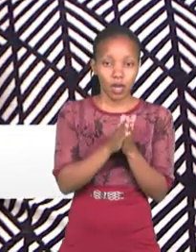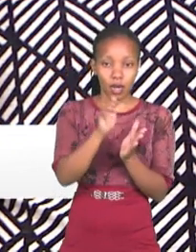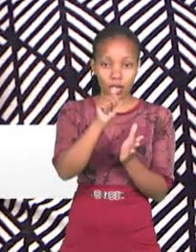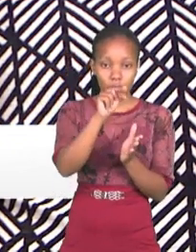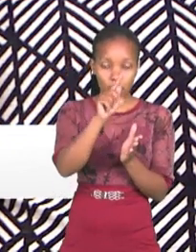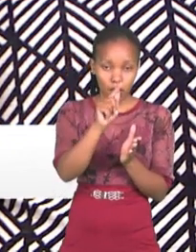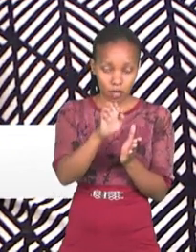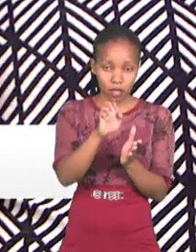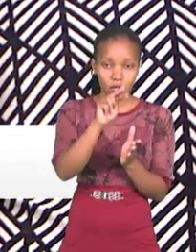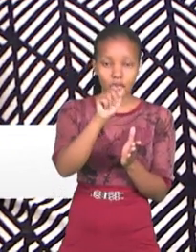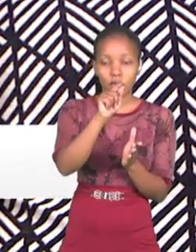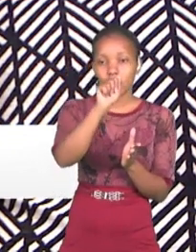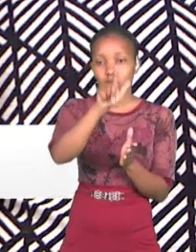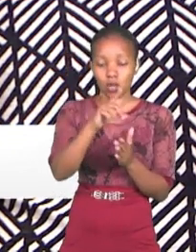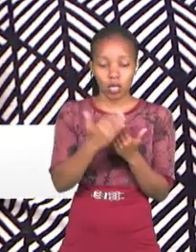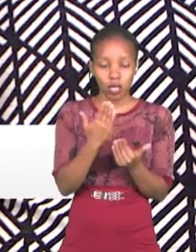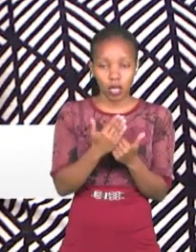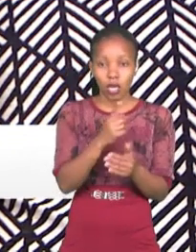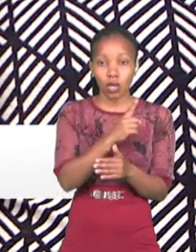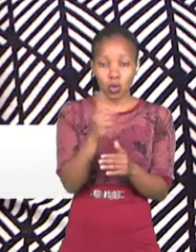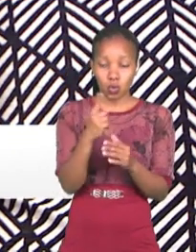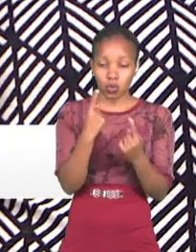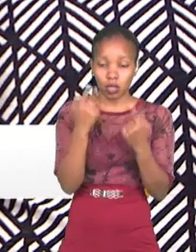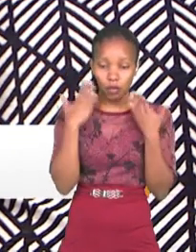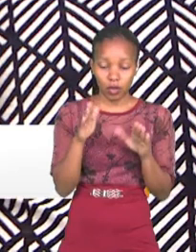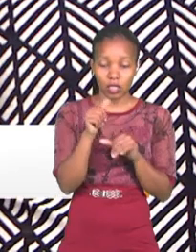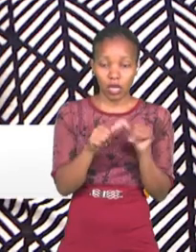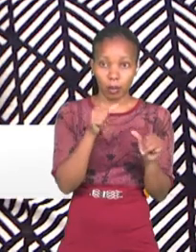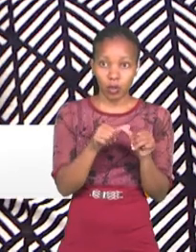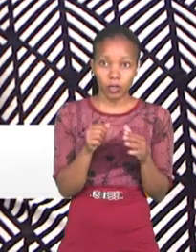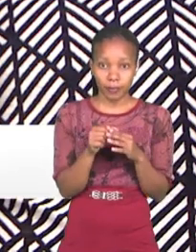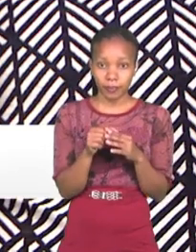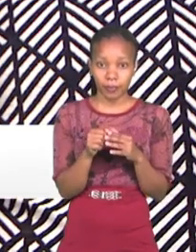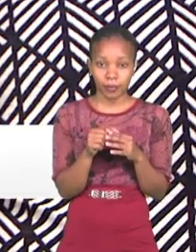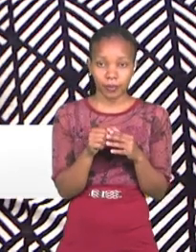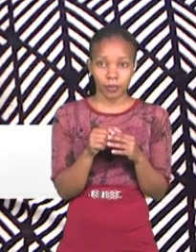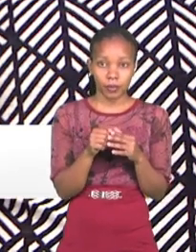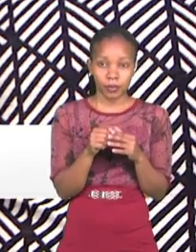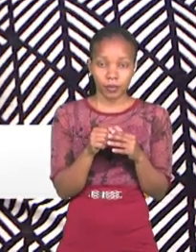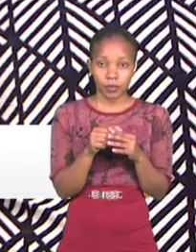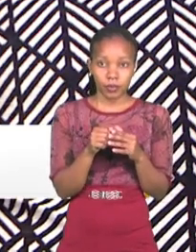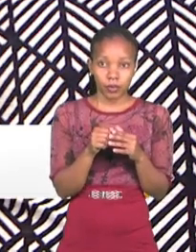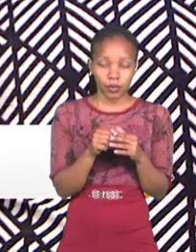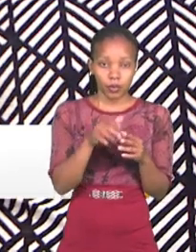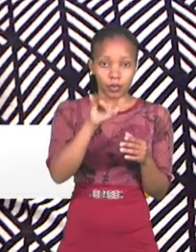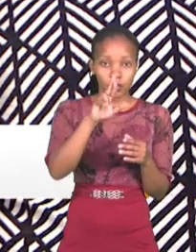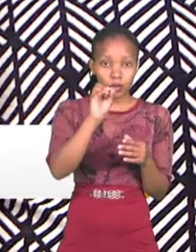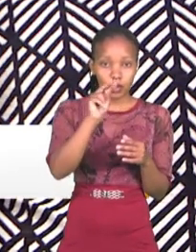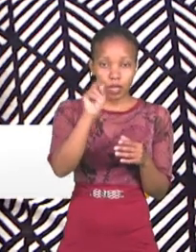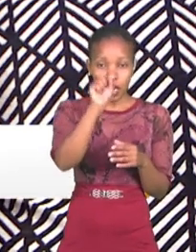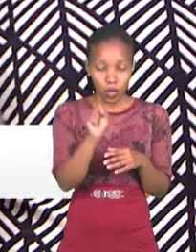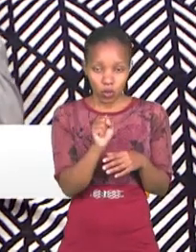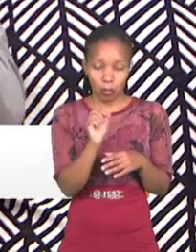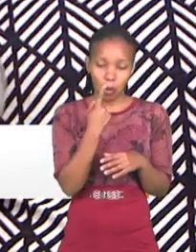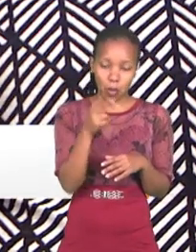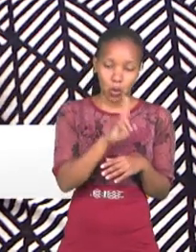might be avoiding this aspect. Of course, you mentioned the aspect of also taking some iron, some tablets, just to make